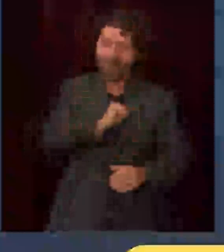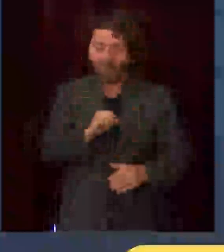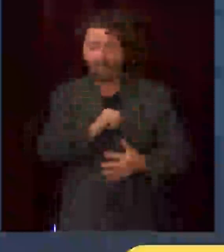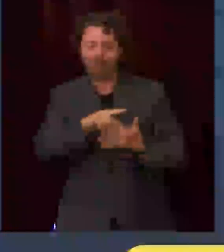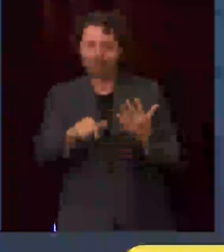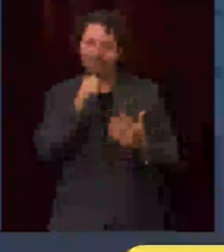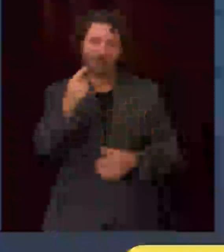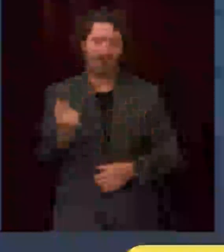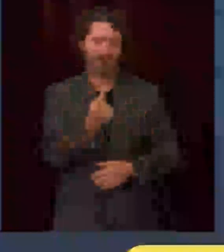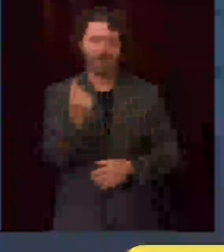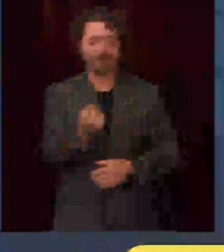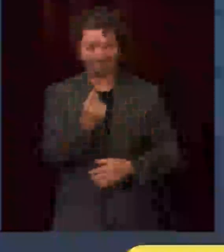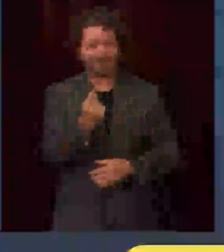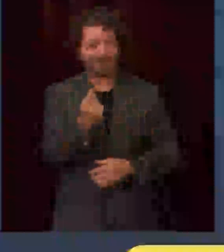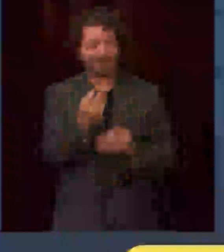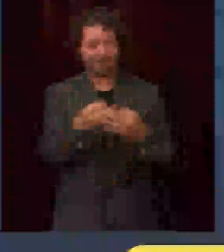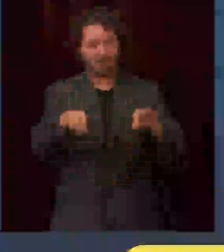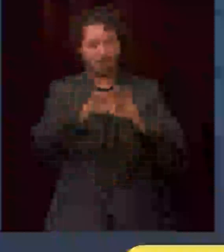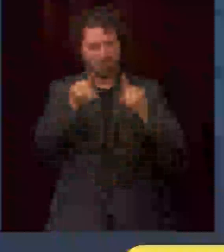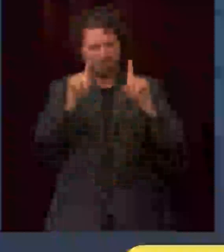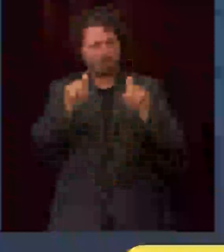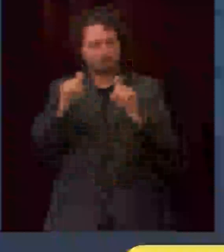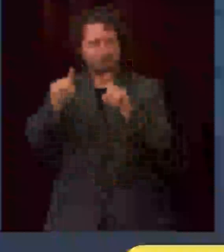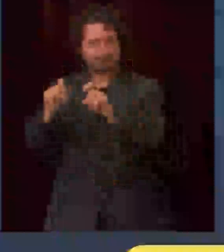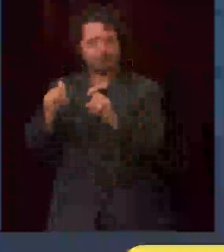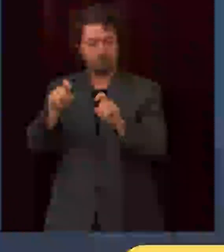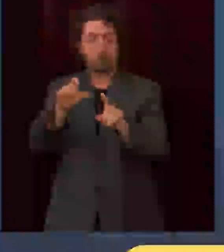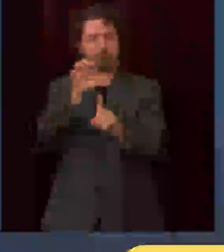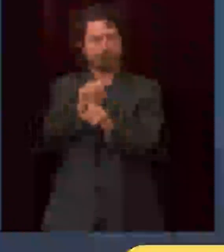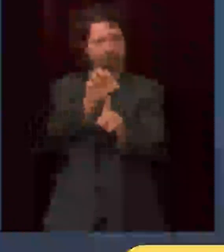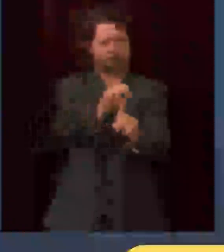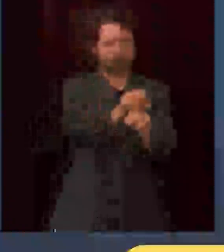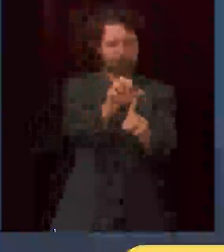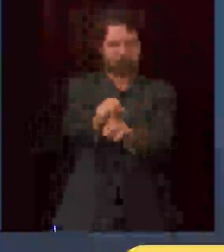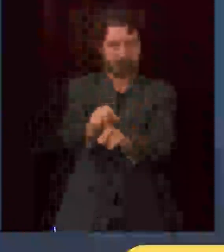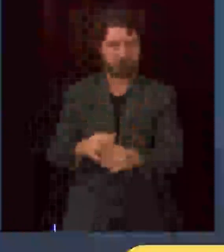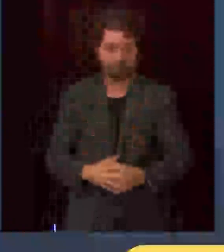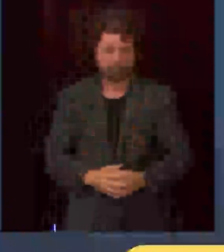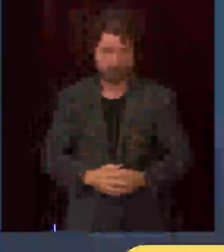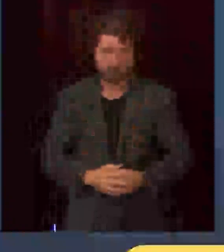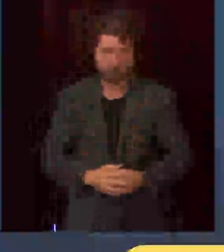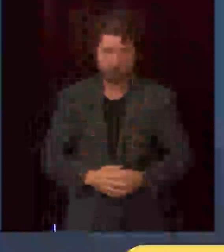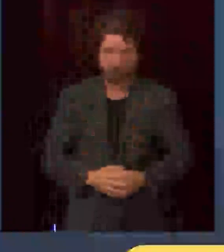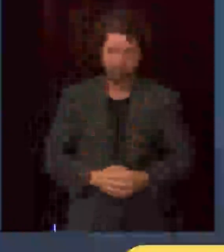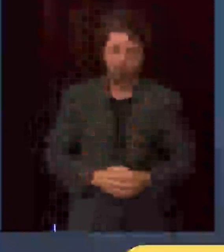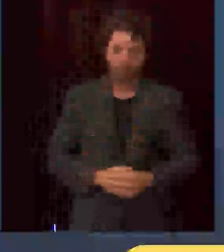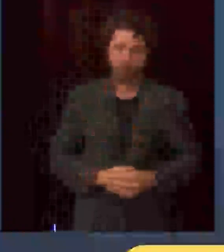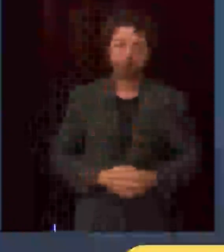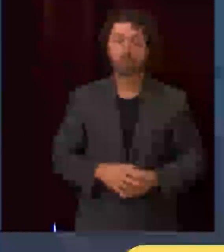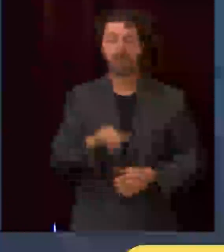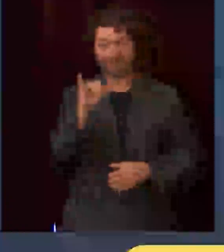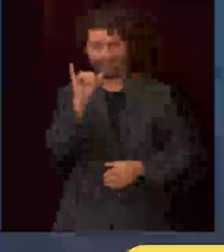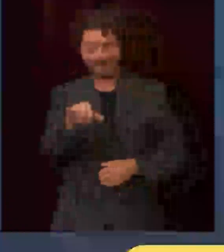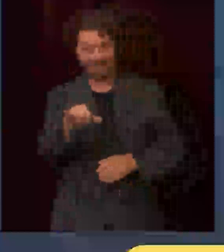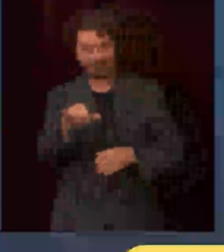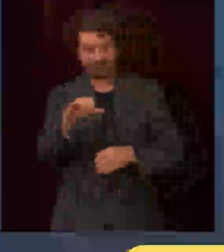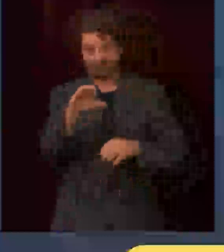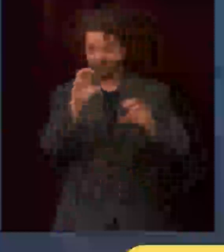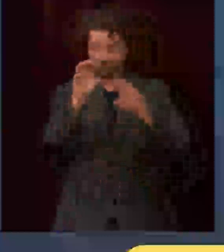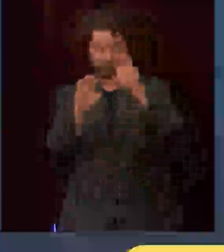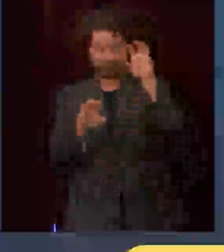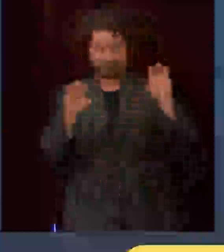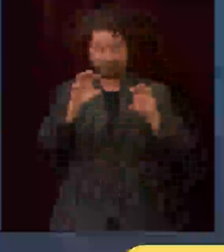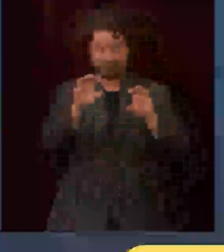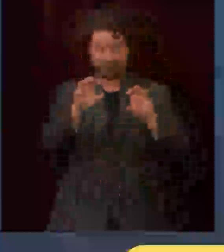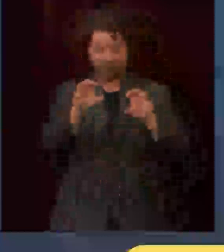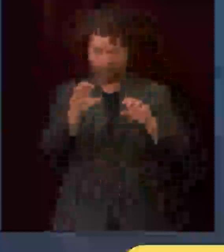tracing. And this is very important, obviously, because if a person is positive, we want to get to the people they've had close contact with so